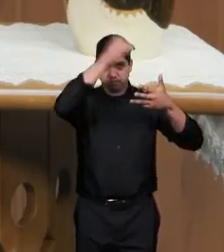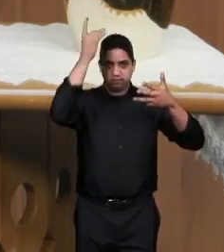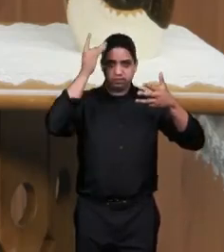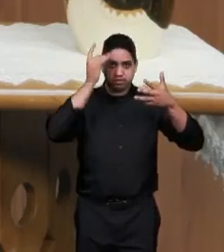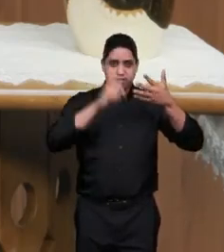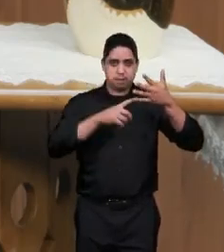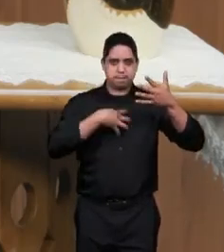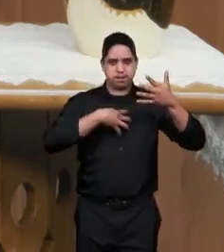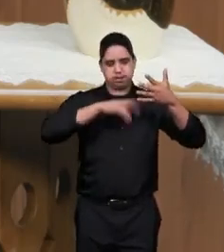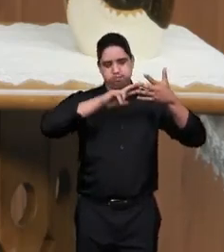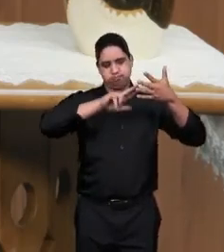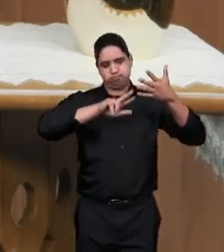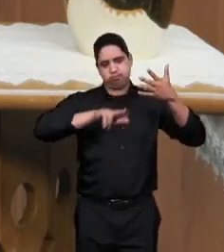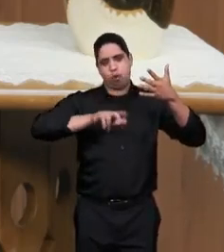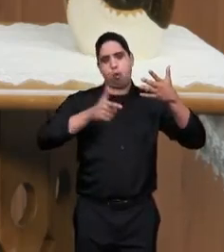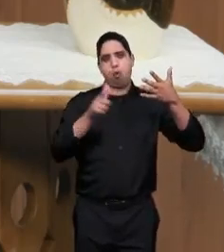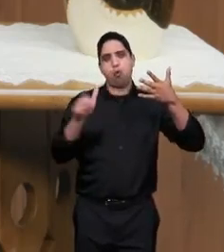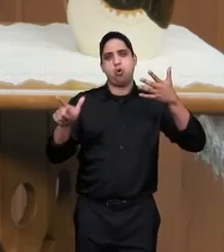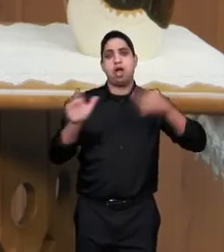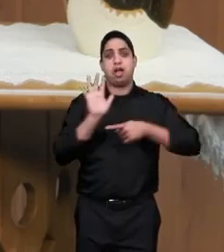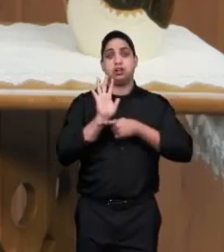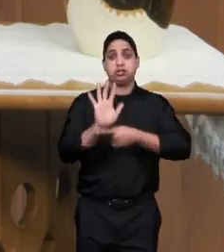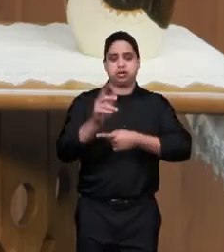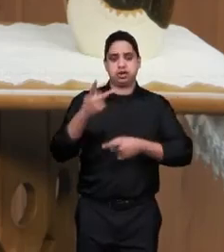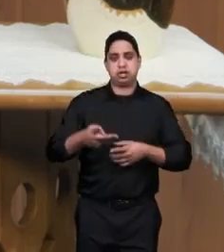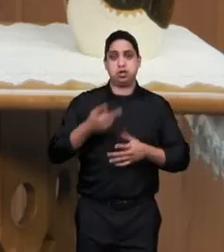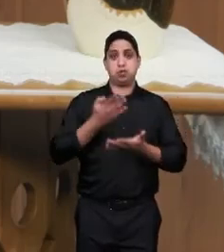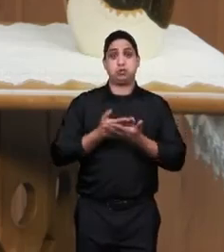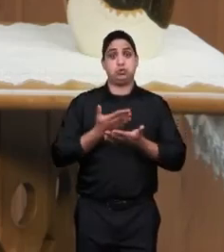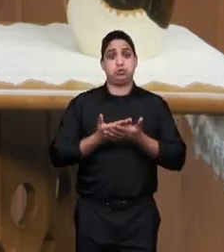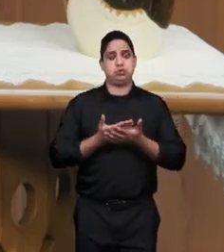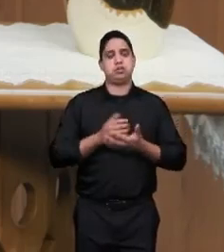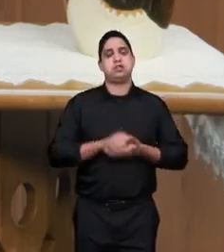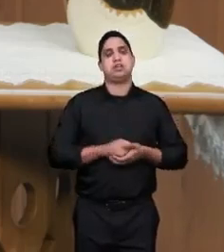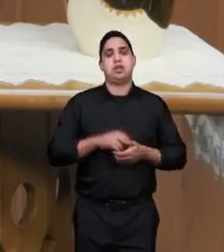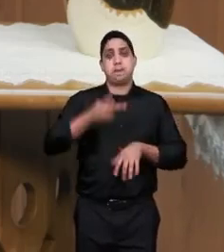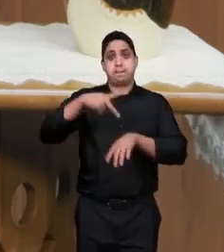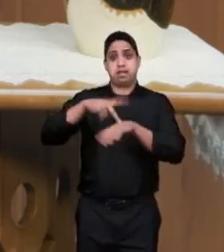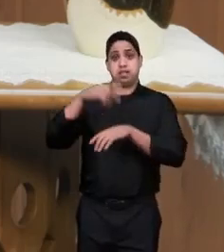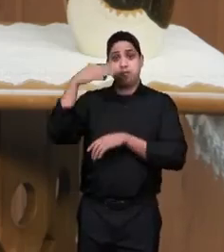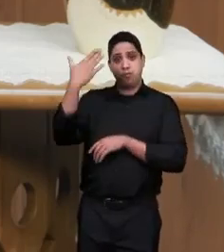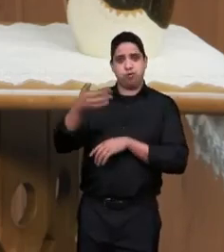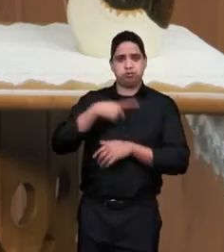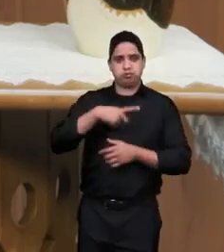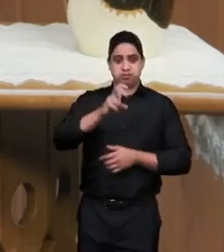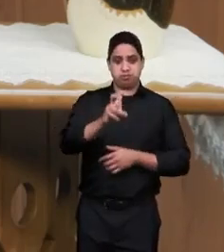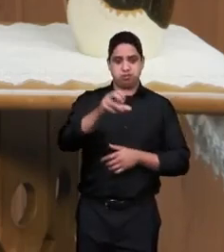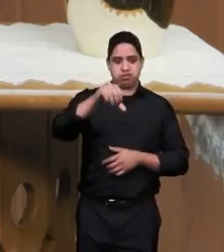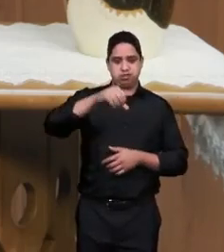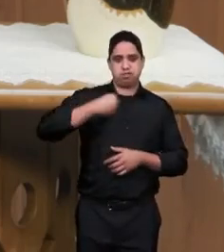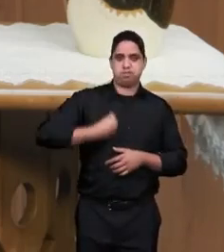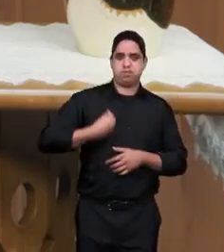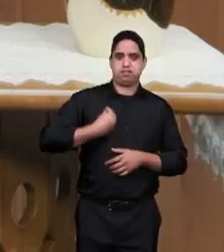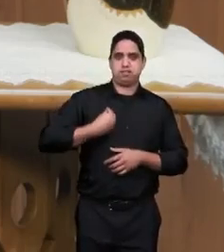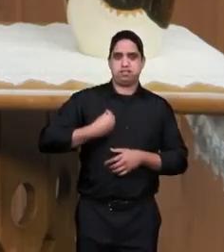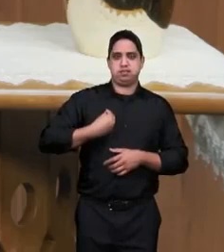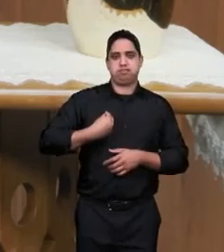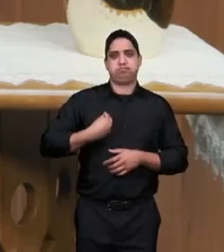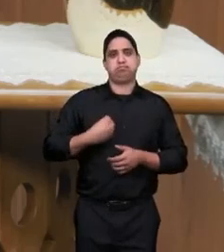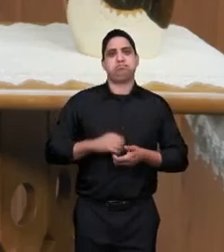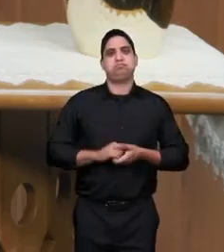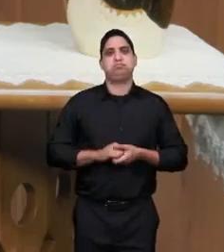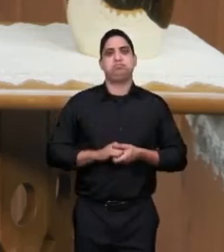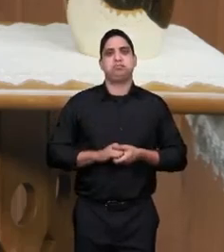Paulo, Bahia, and the other states that collaborated. And from abroad, we had 59